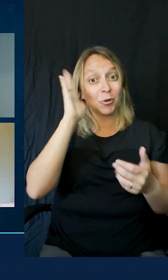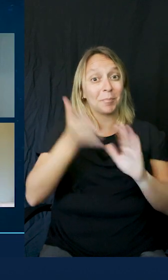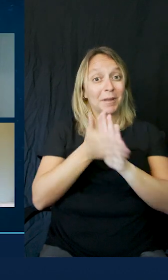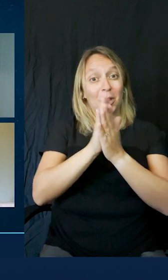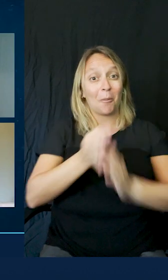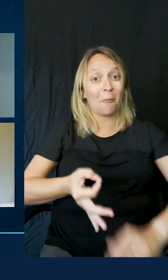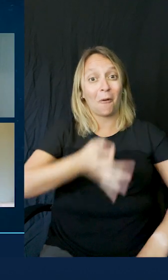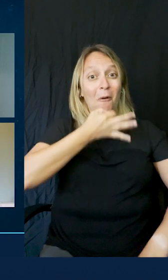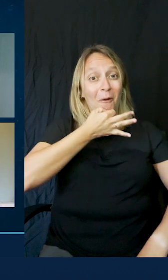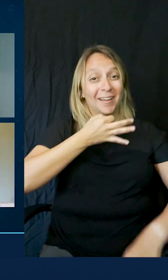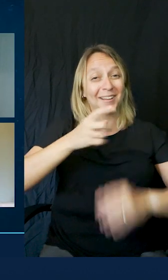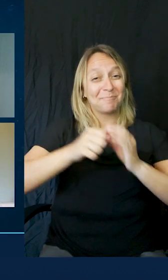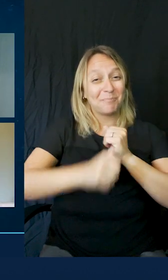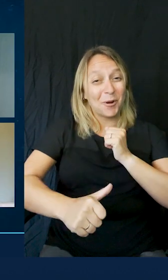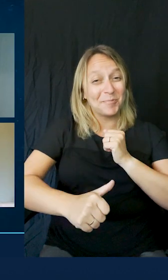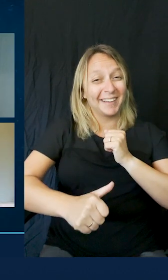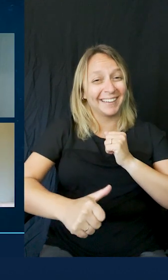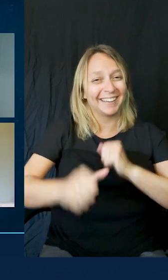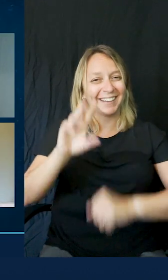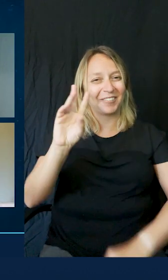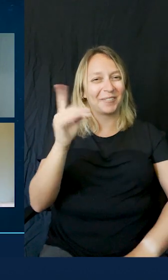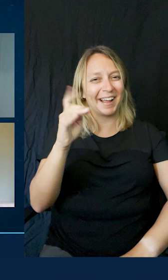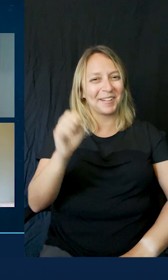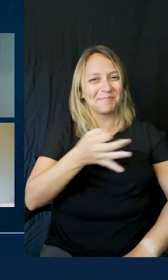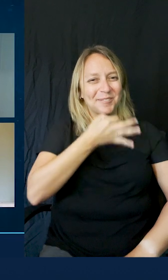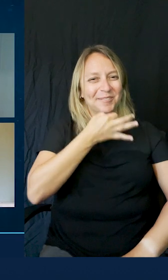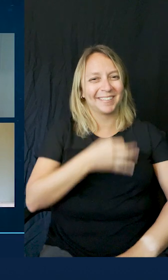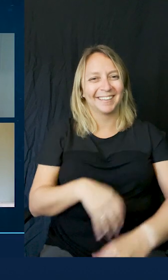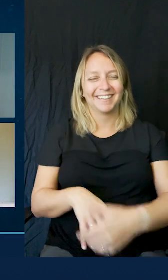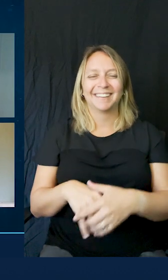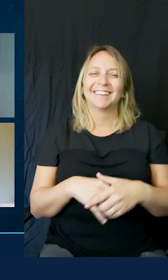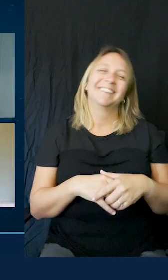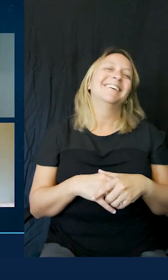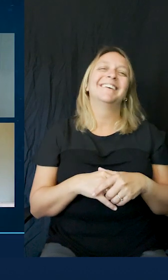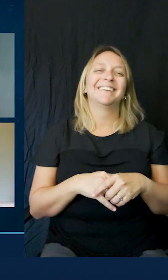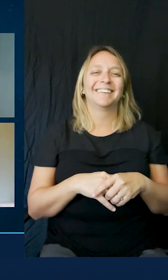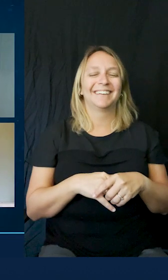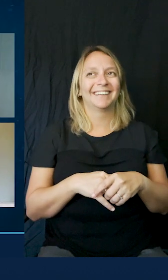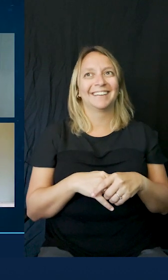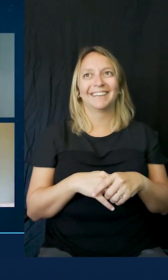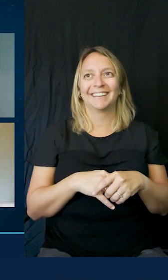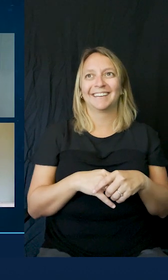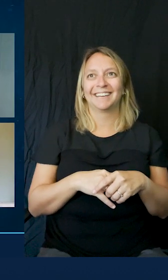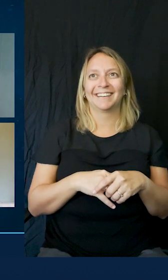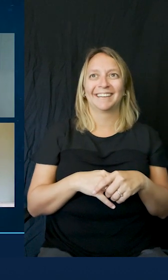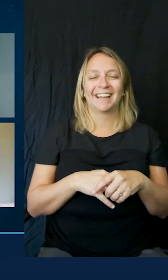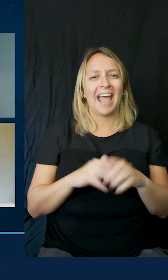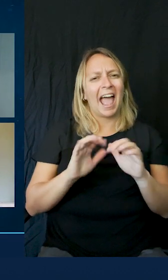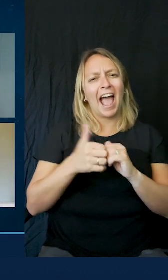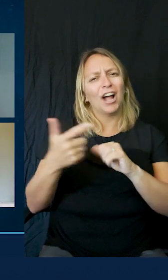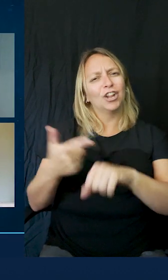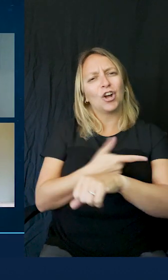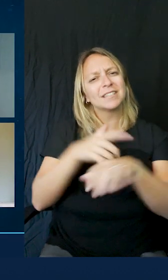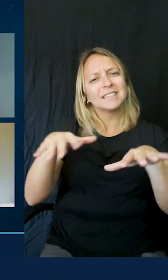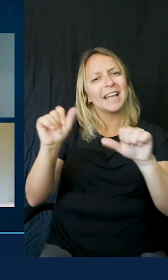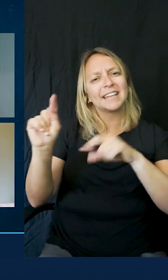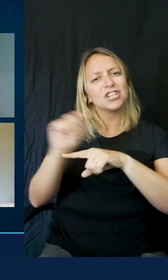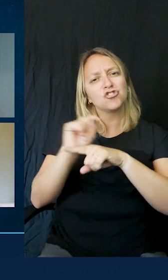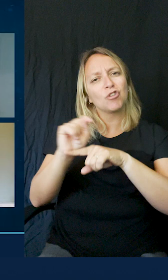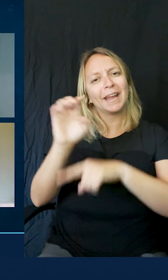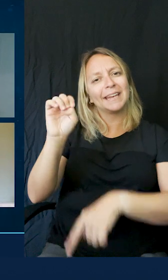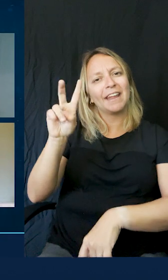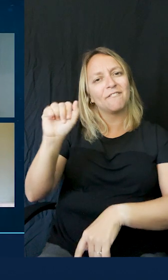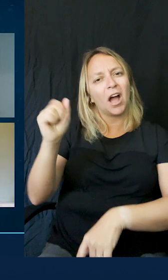a connoisseur? No. How long does it take to train Eva? It took